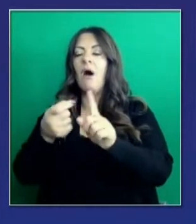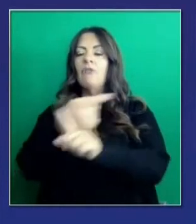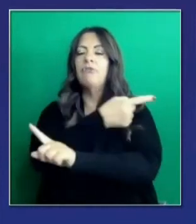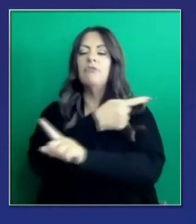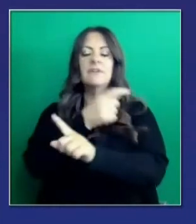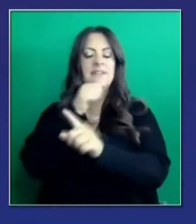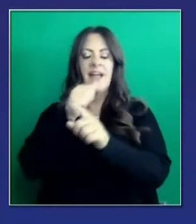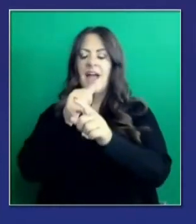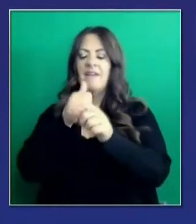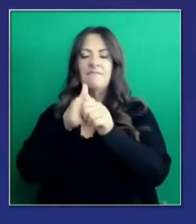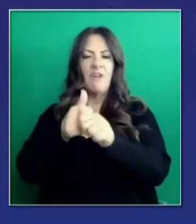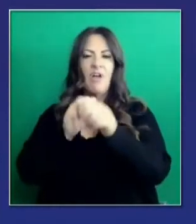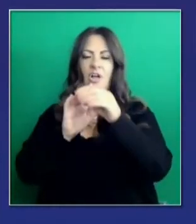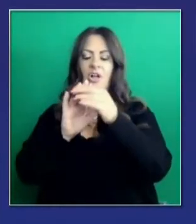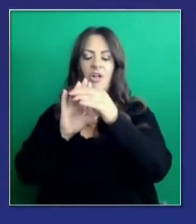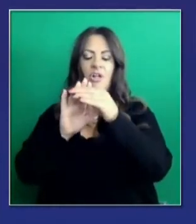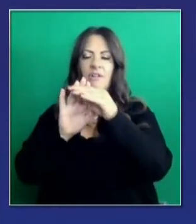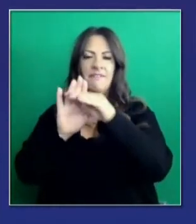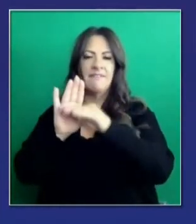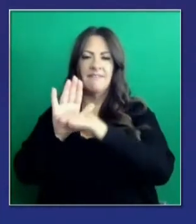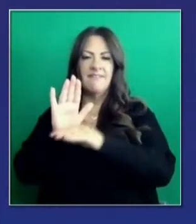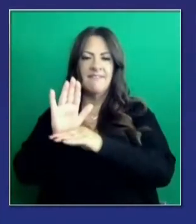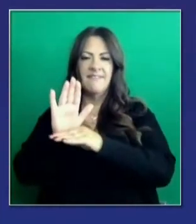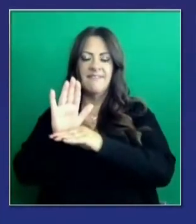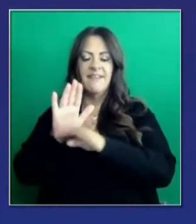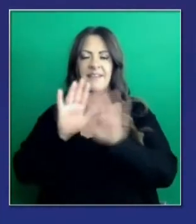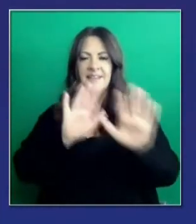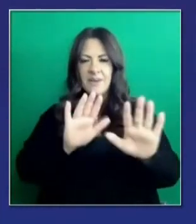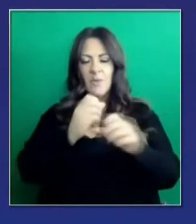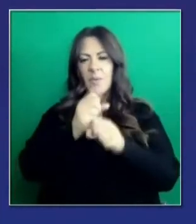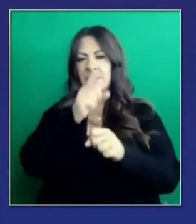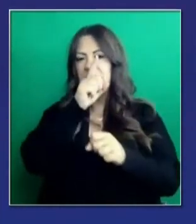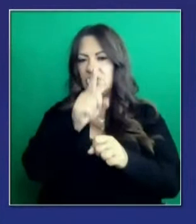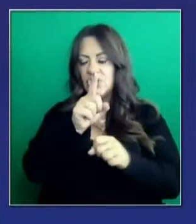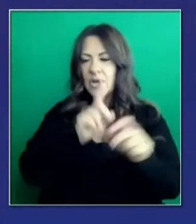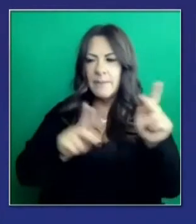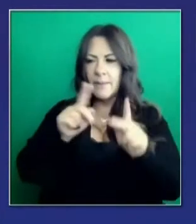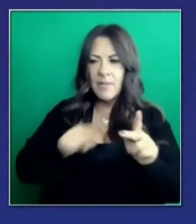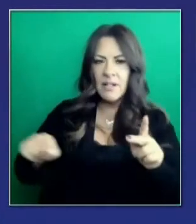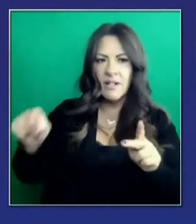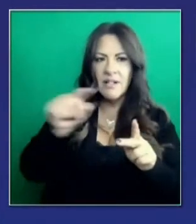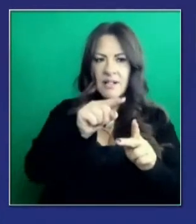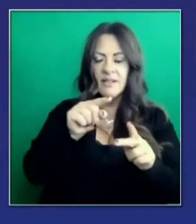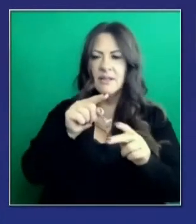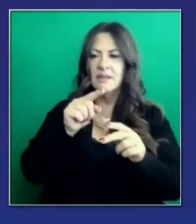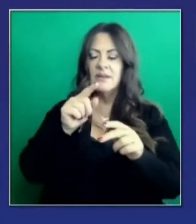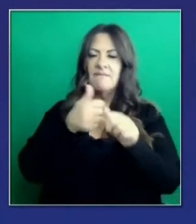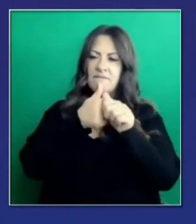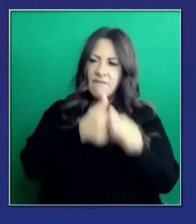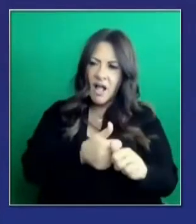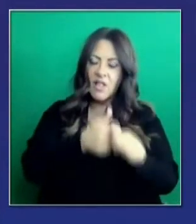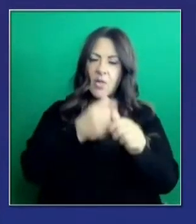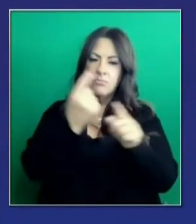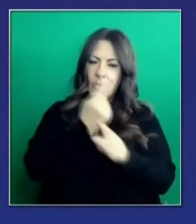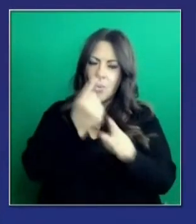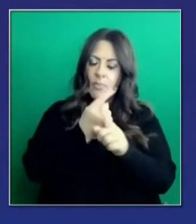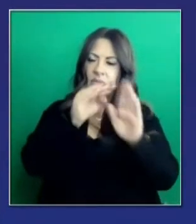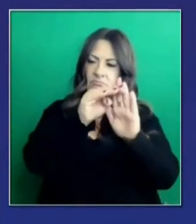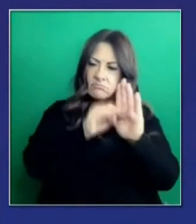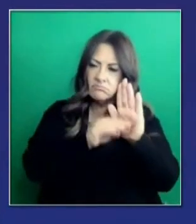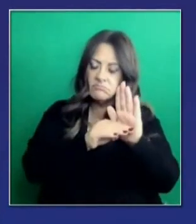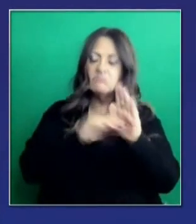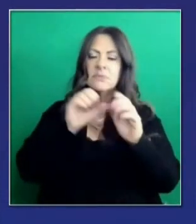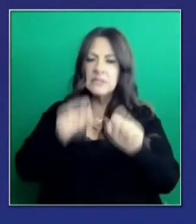to resume, making sure that folks were prepared to be in compliance. And so that's the way we're approaching this, and not